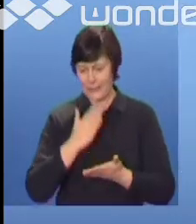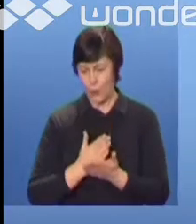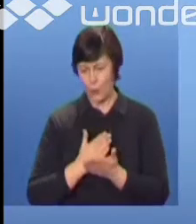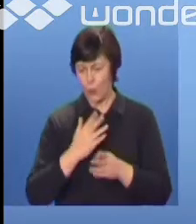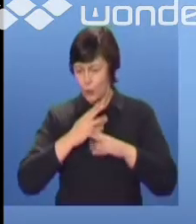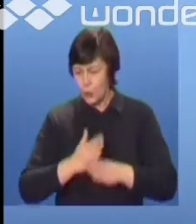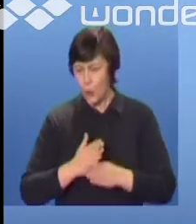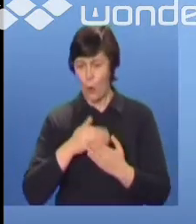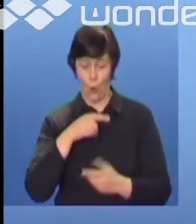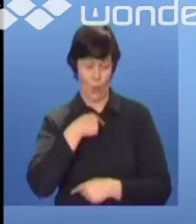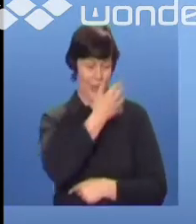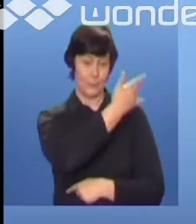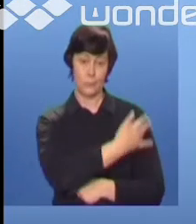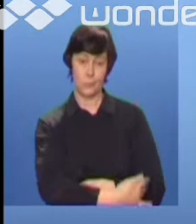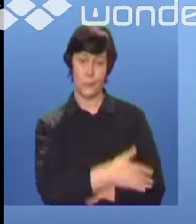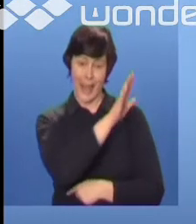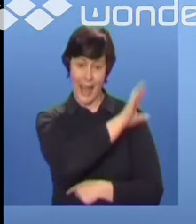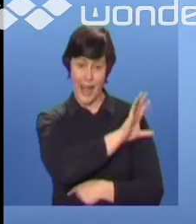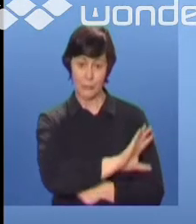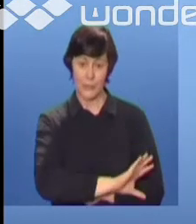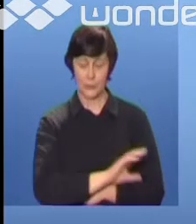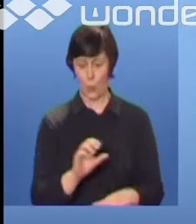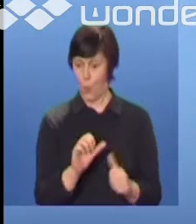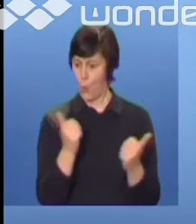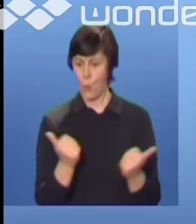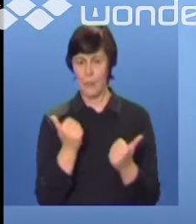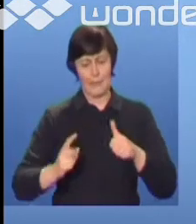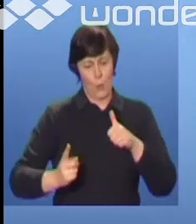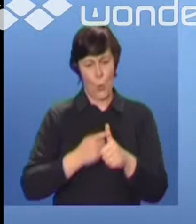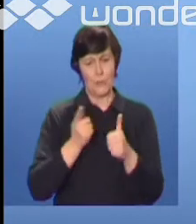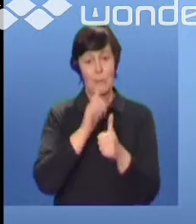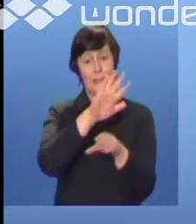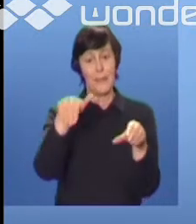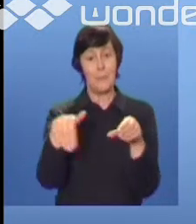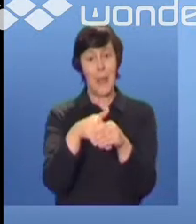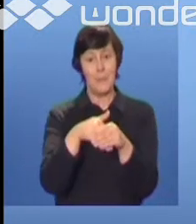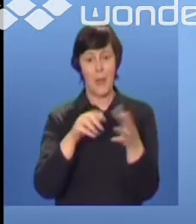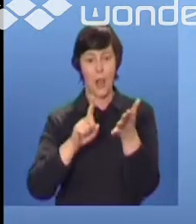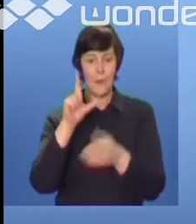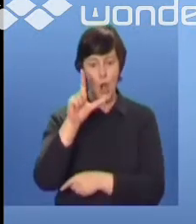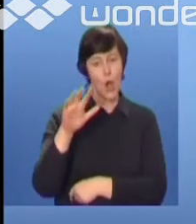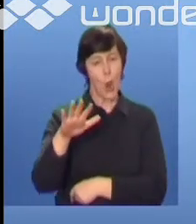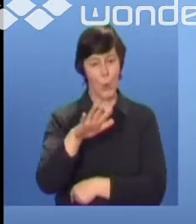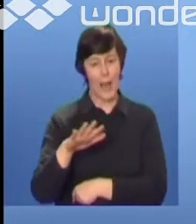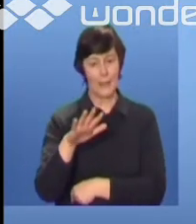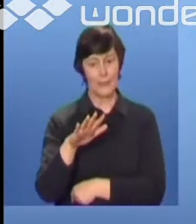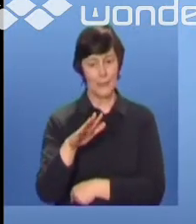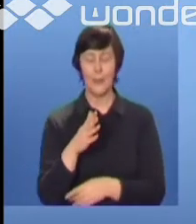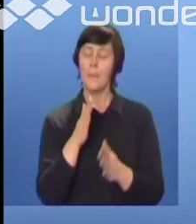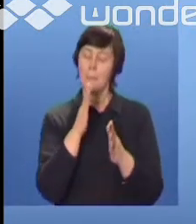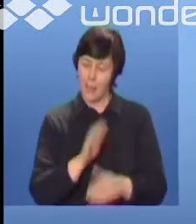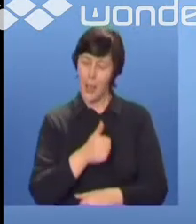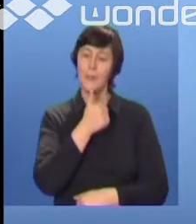assured tenant of one of these authorities or associations, then you're automatically a member of Locata and must use this system to find